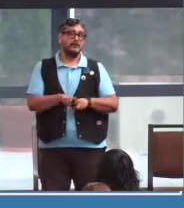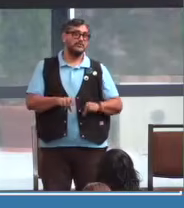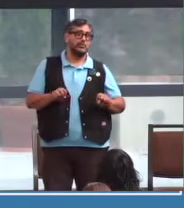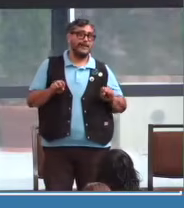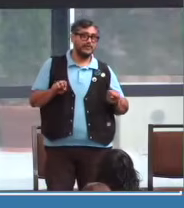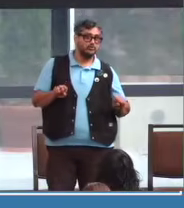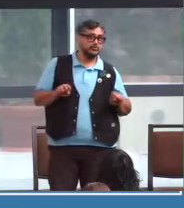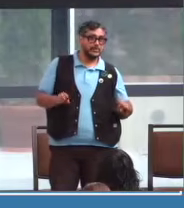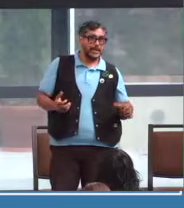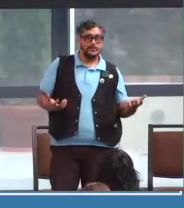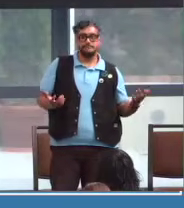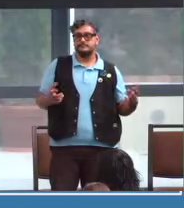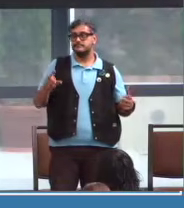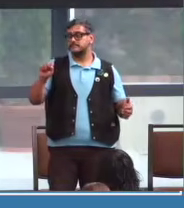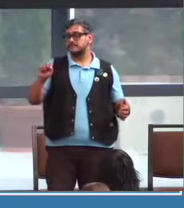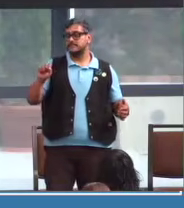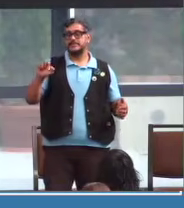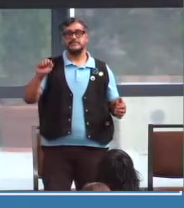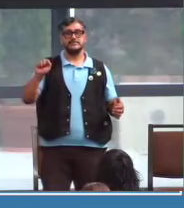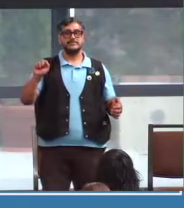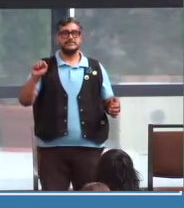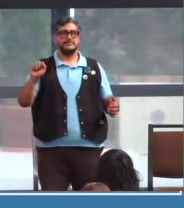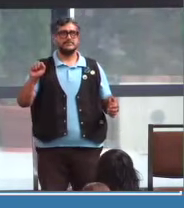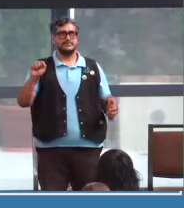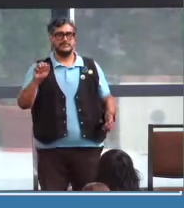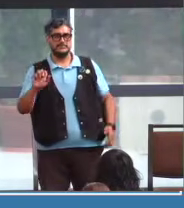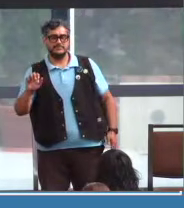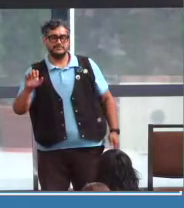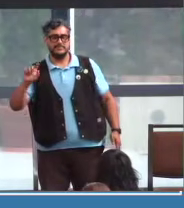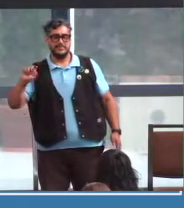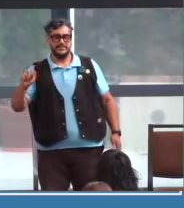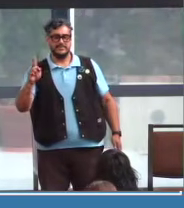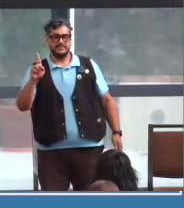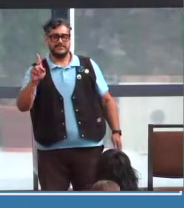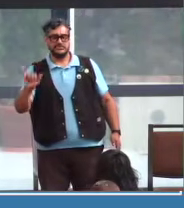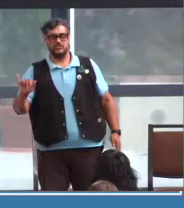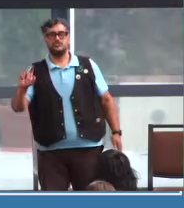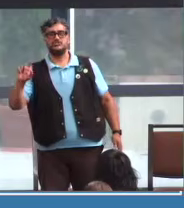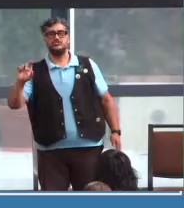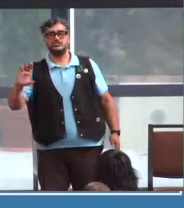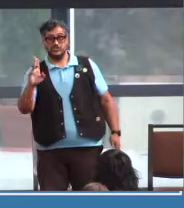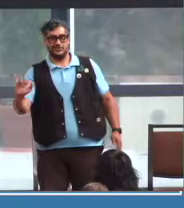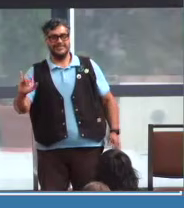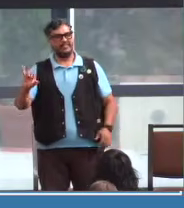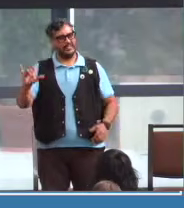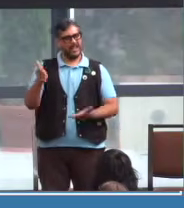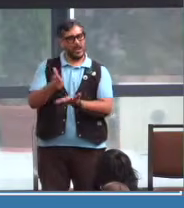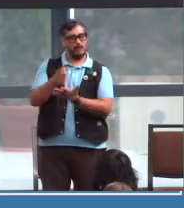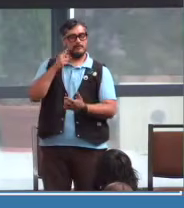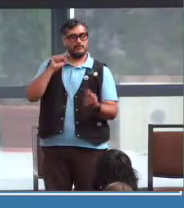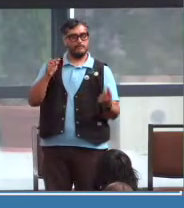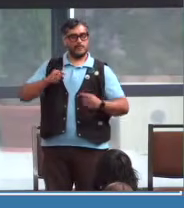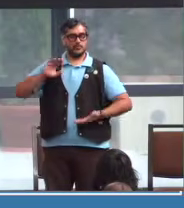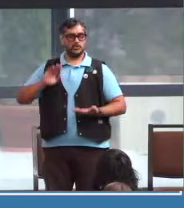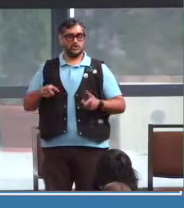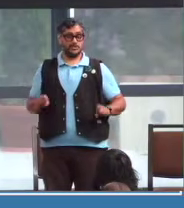So starting to do, I think Tai Chi as a low impact exercise that actually has good data for pain reduction and some